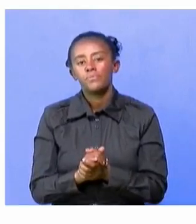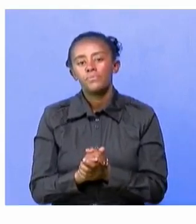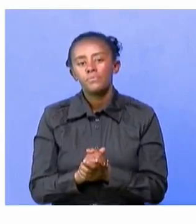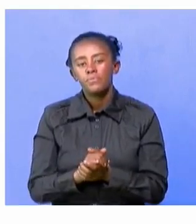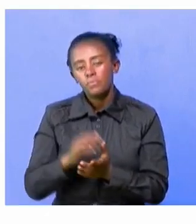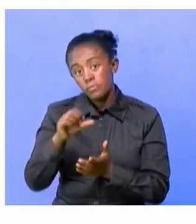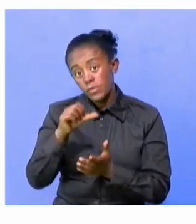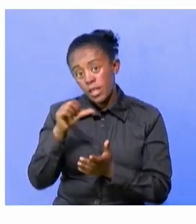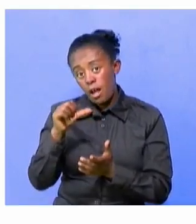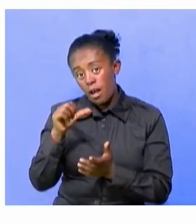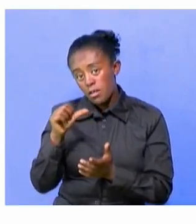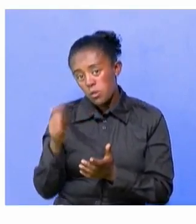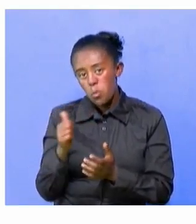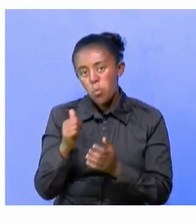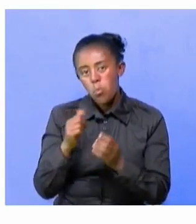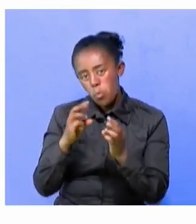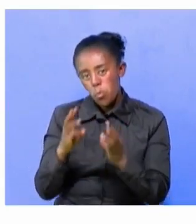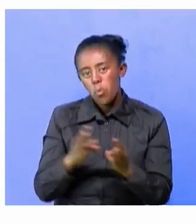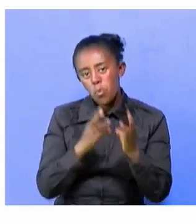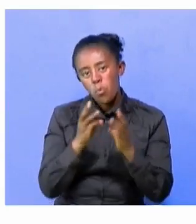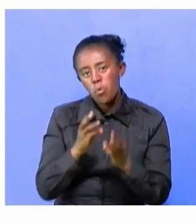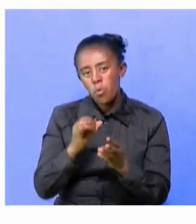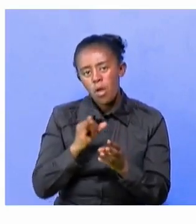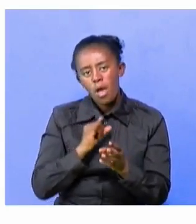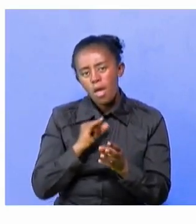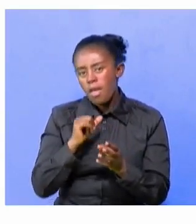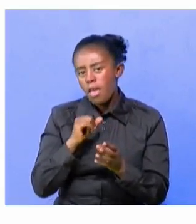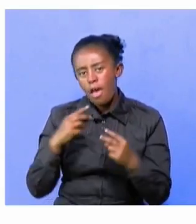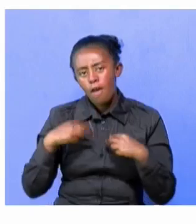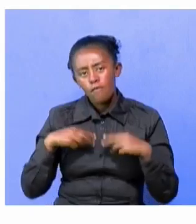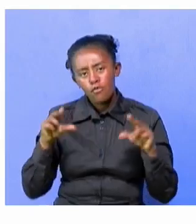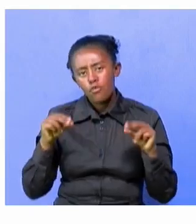Another way, I have no doubt